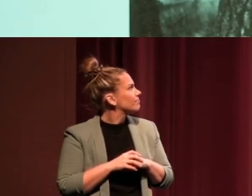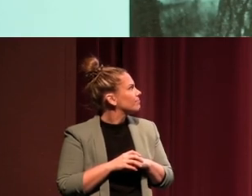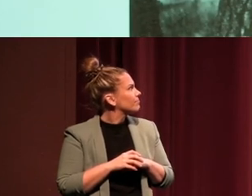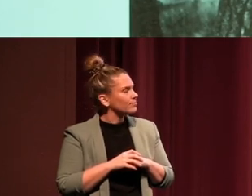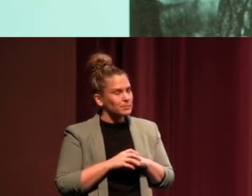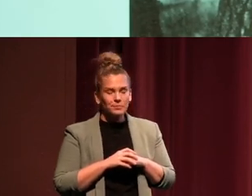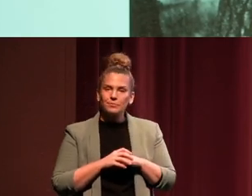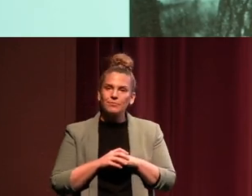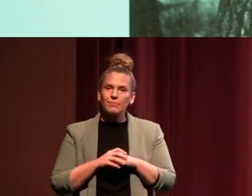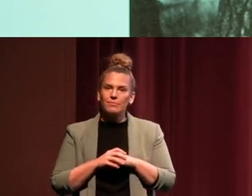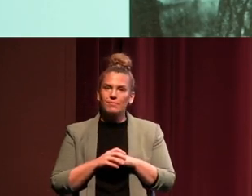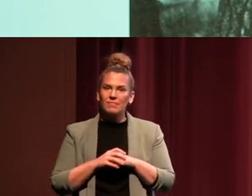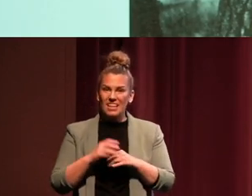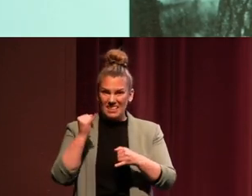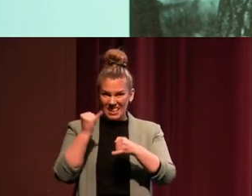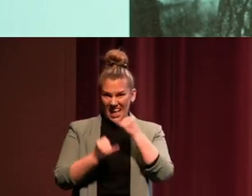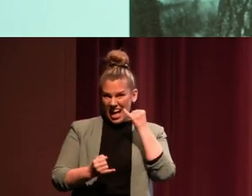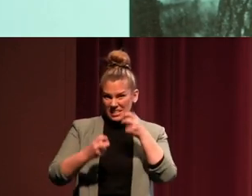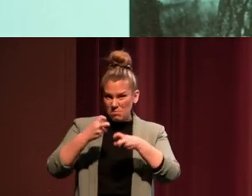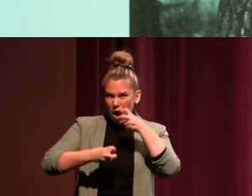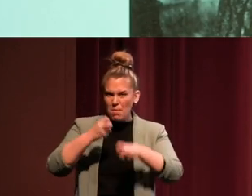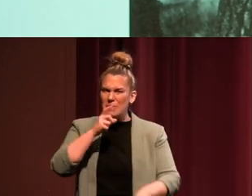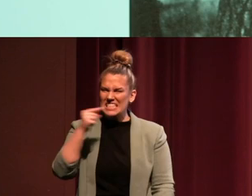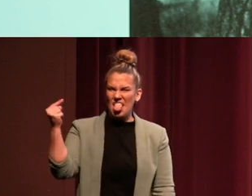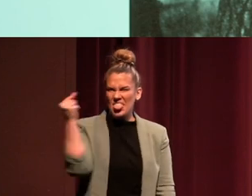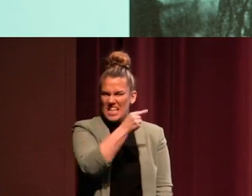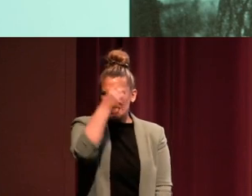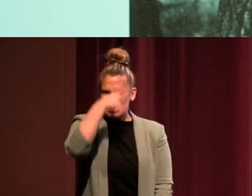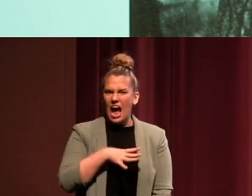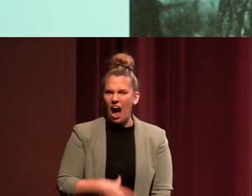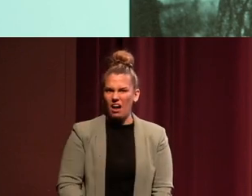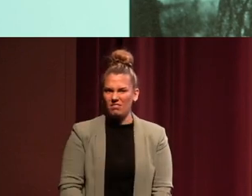The last culprit is this guy.